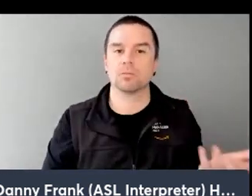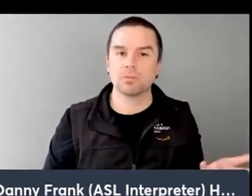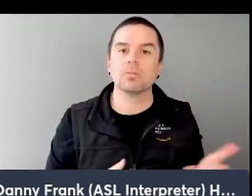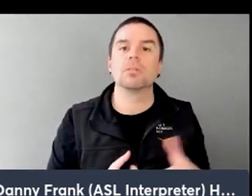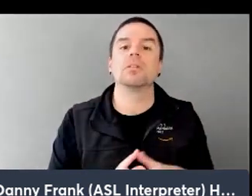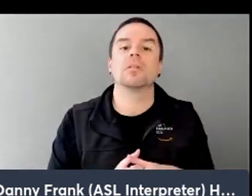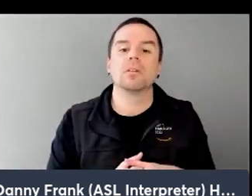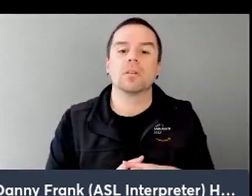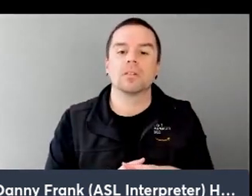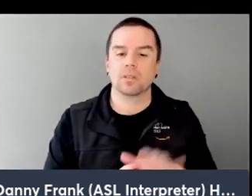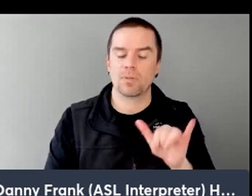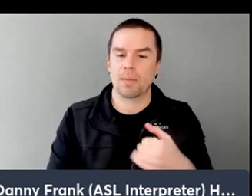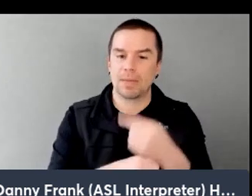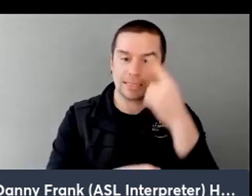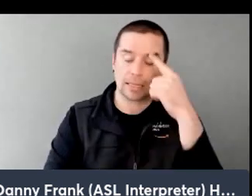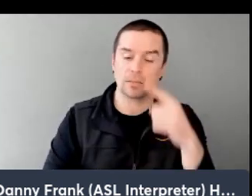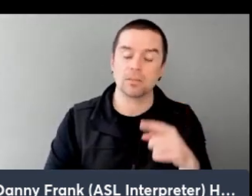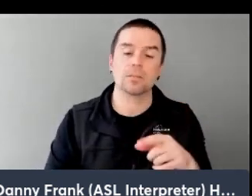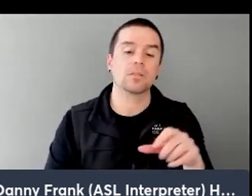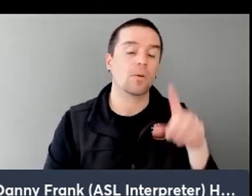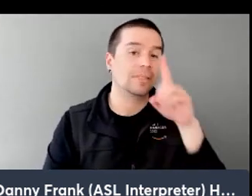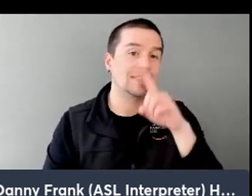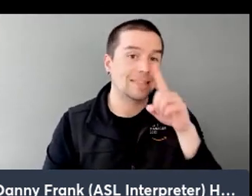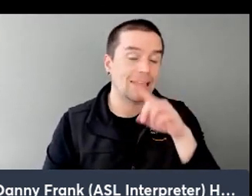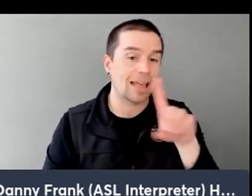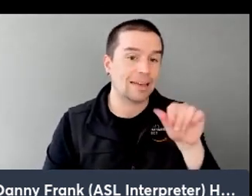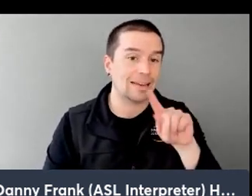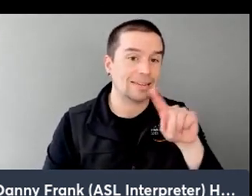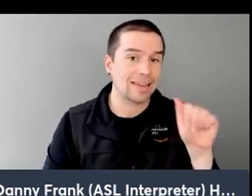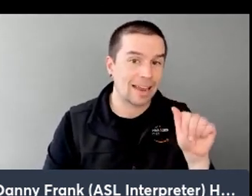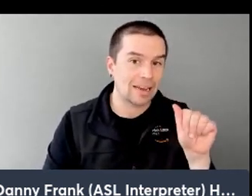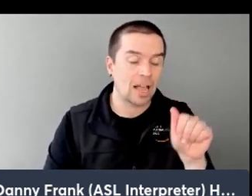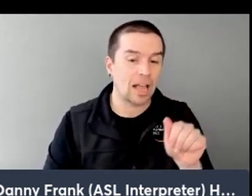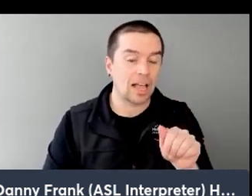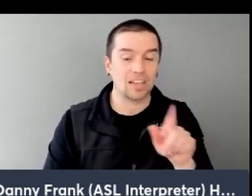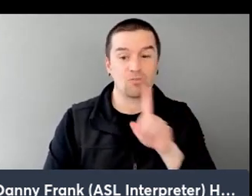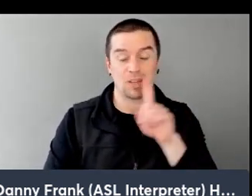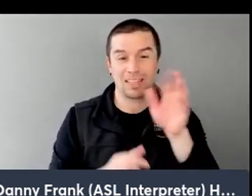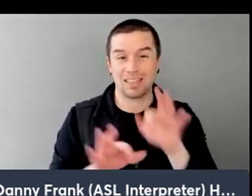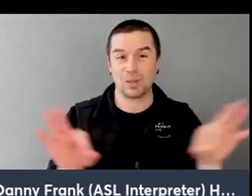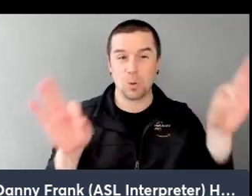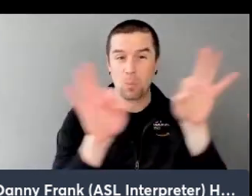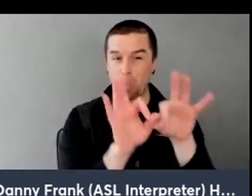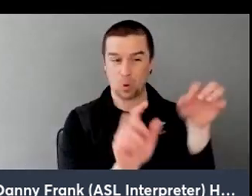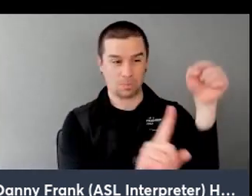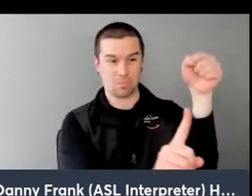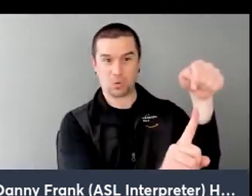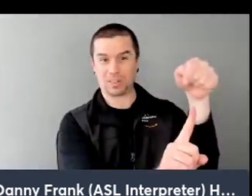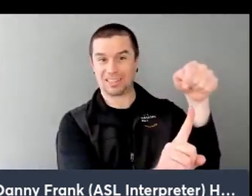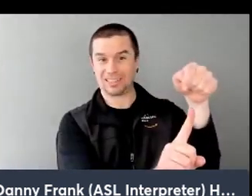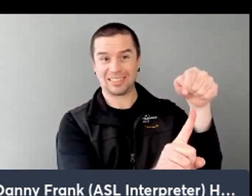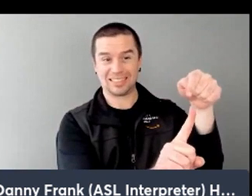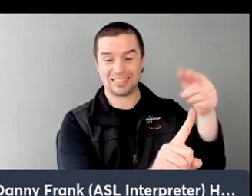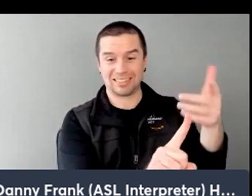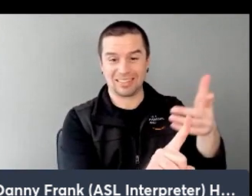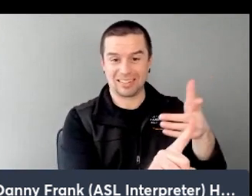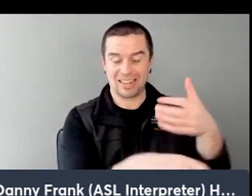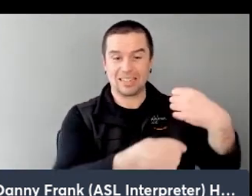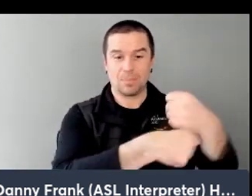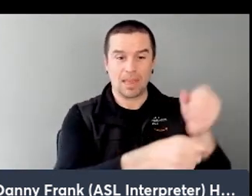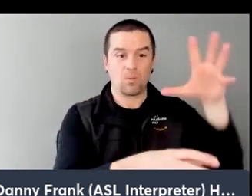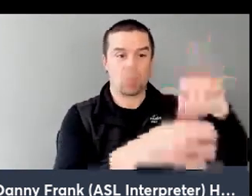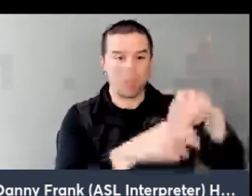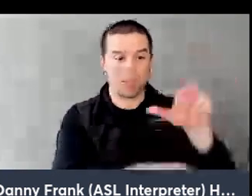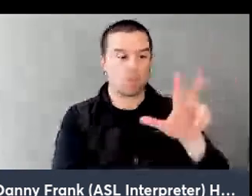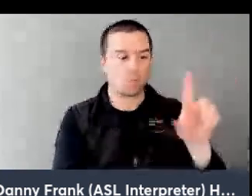to me too. So synthetic data is actually that's a really important point. I feel like it's generated within a 3D